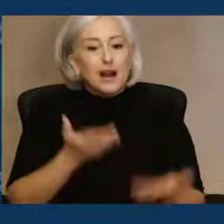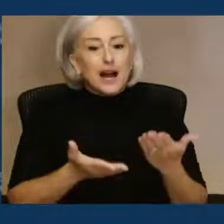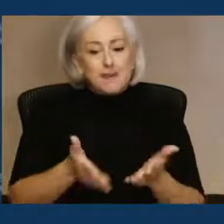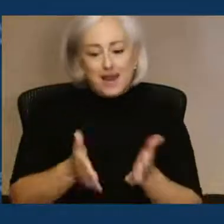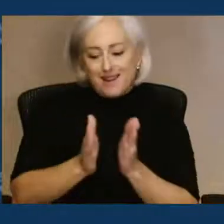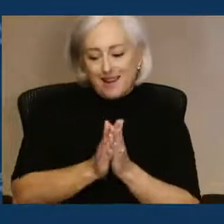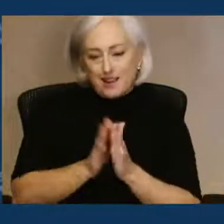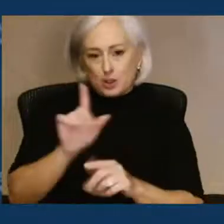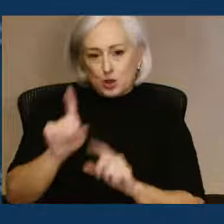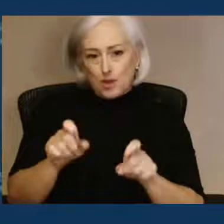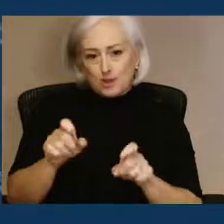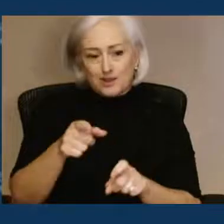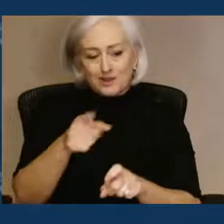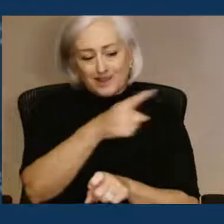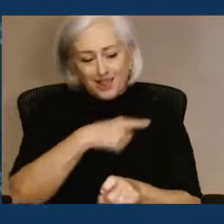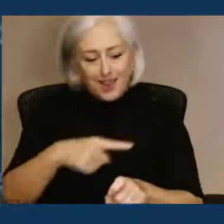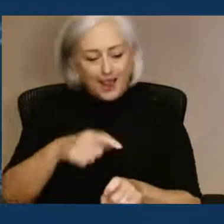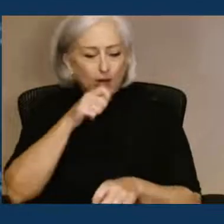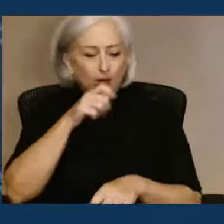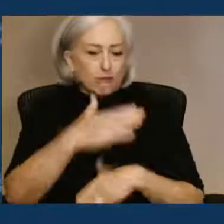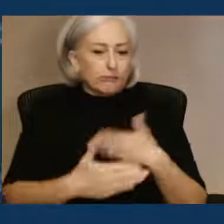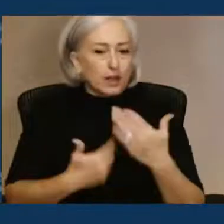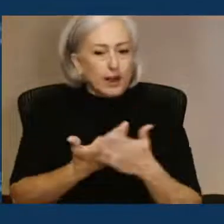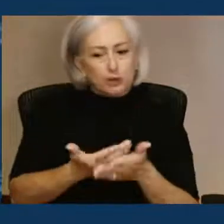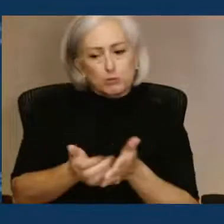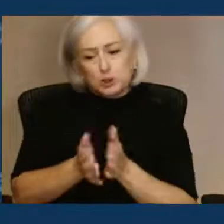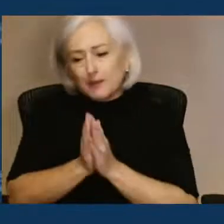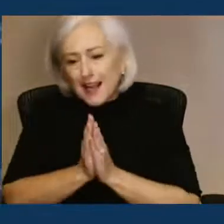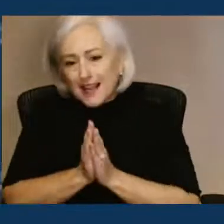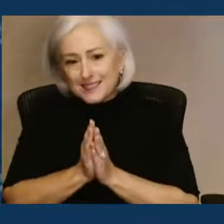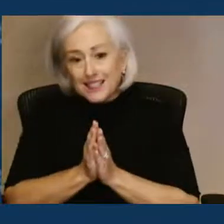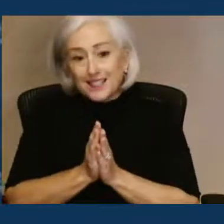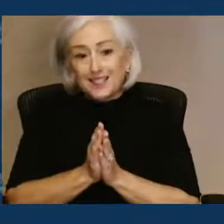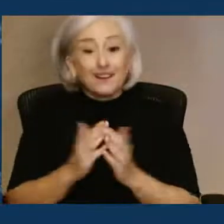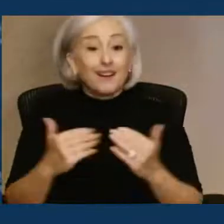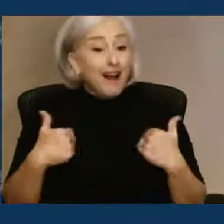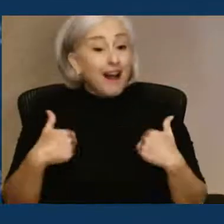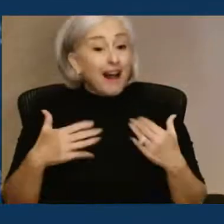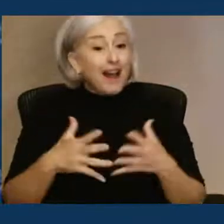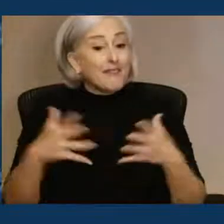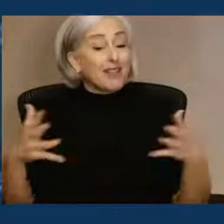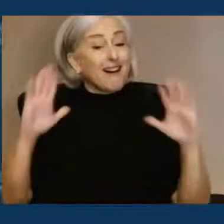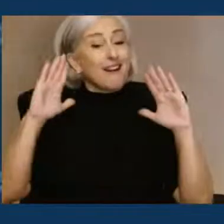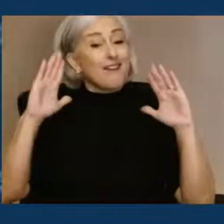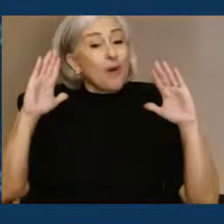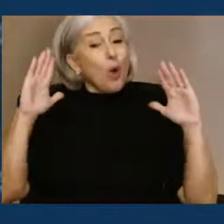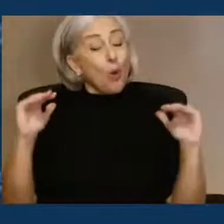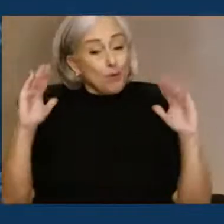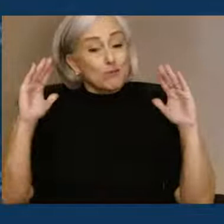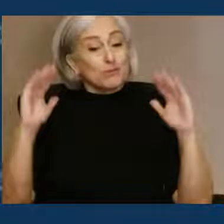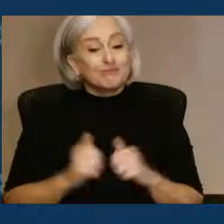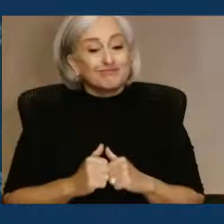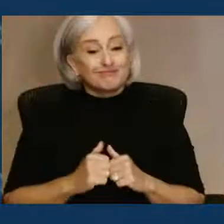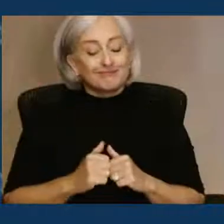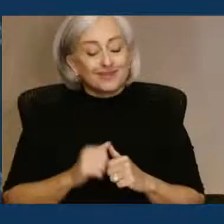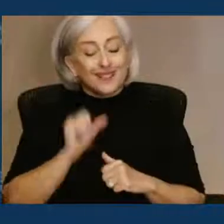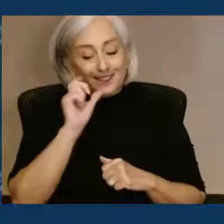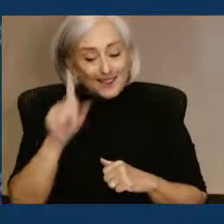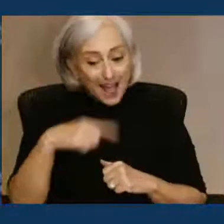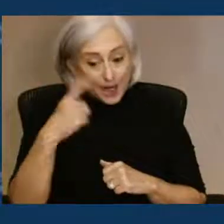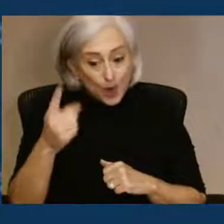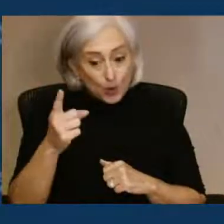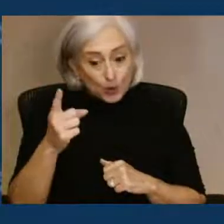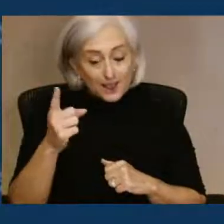in asking. I really have a lot of hope because not only of the innovations, but